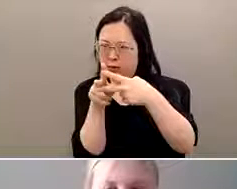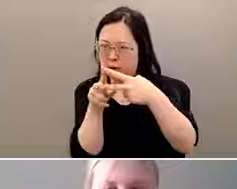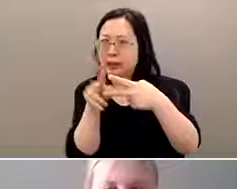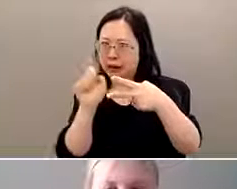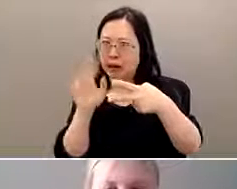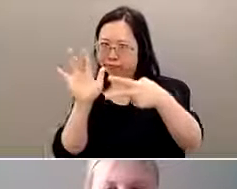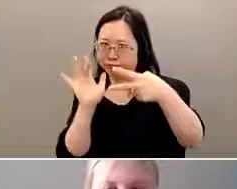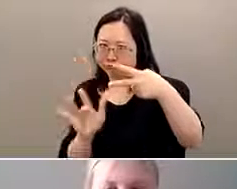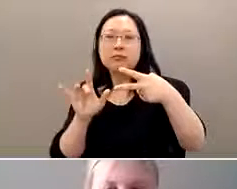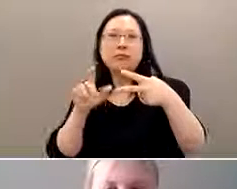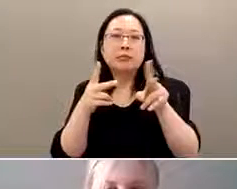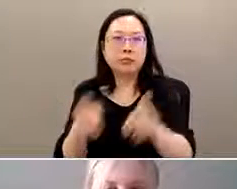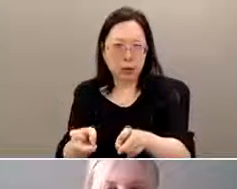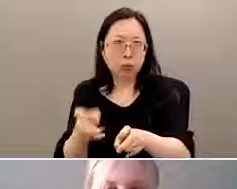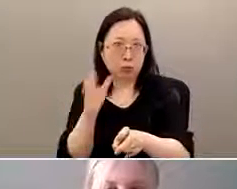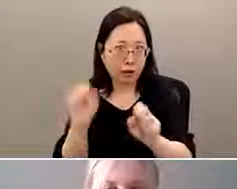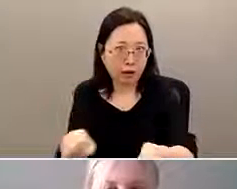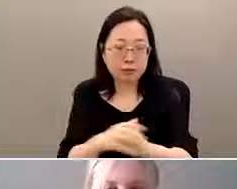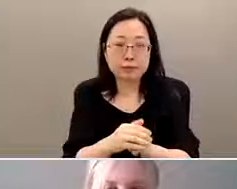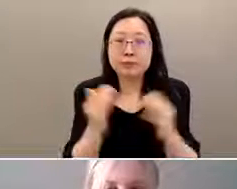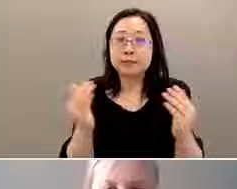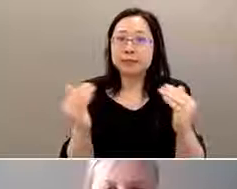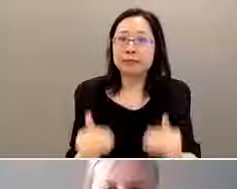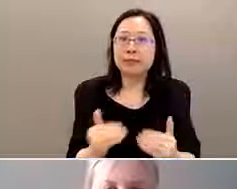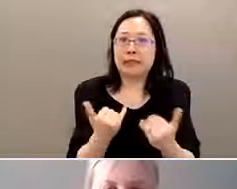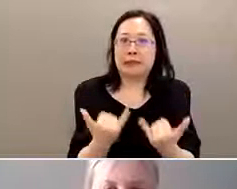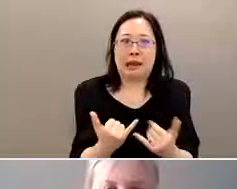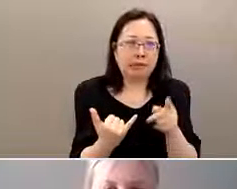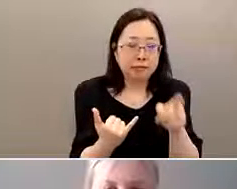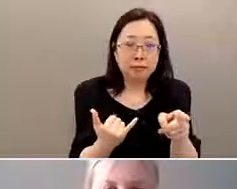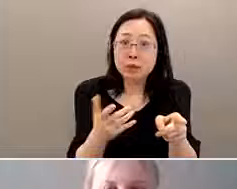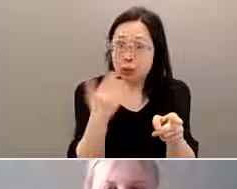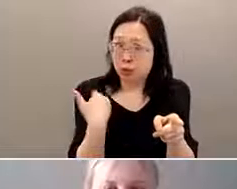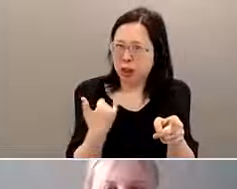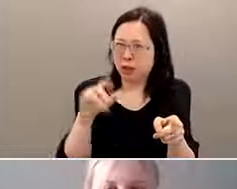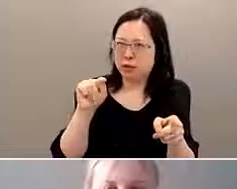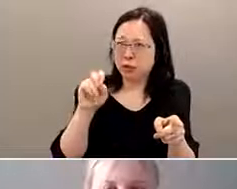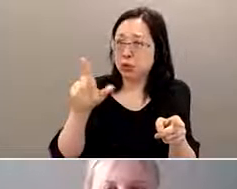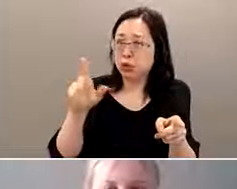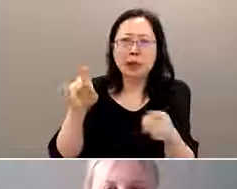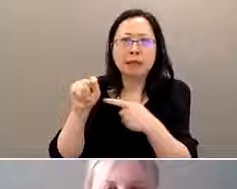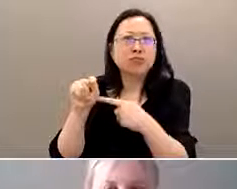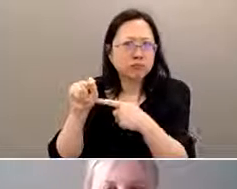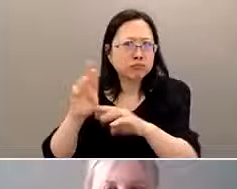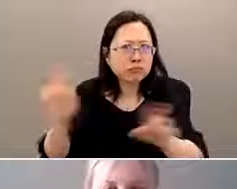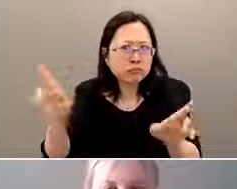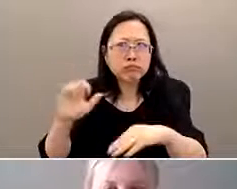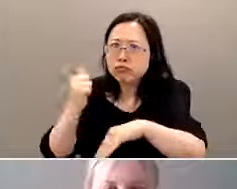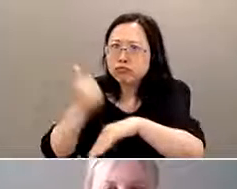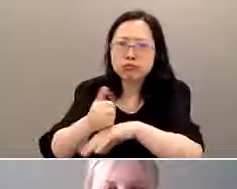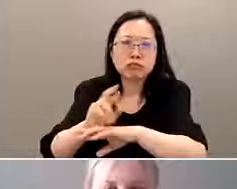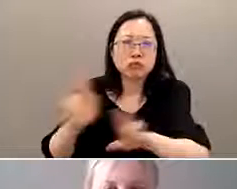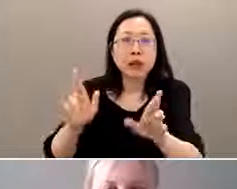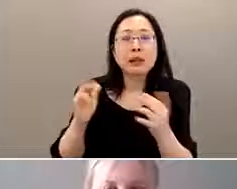toolkit. Now, going on to the next steps, because we have this toolkit in place, and it is